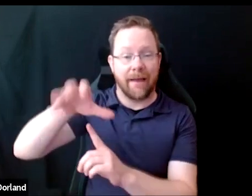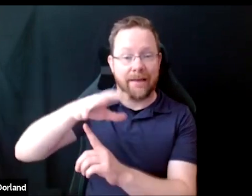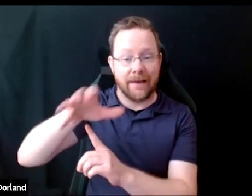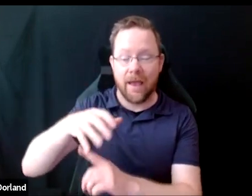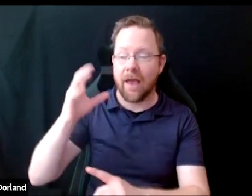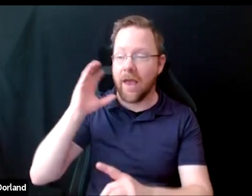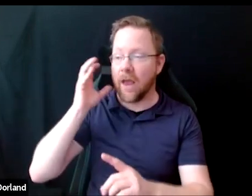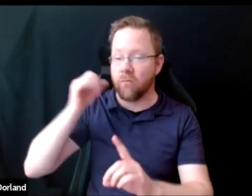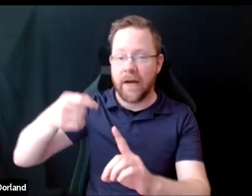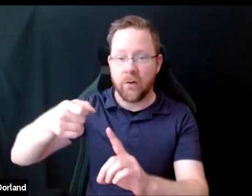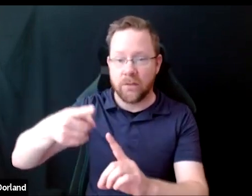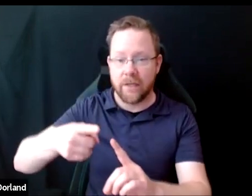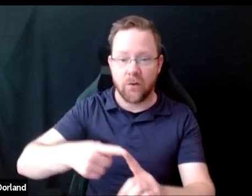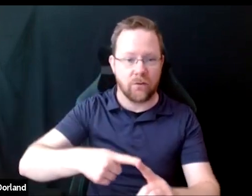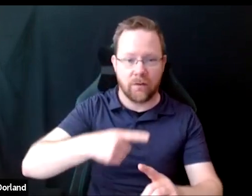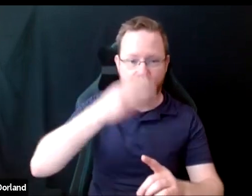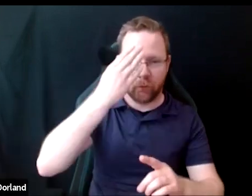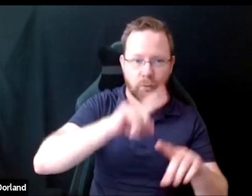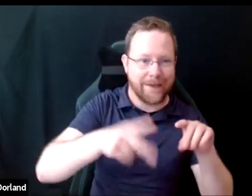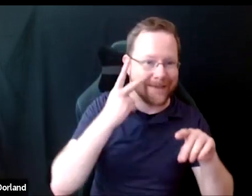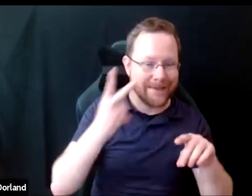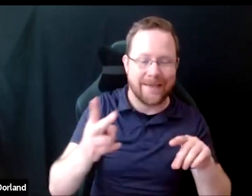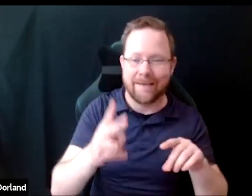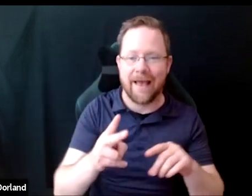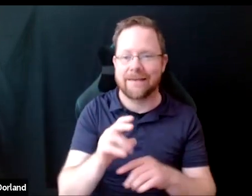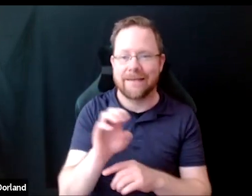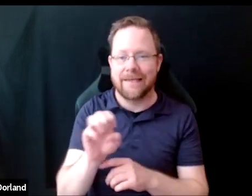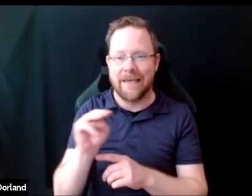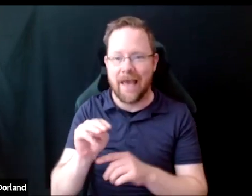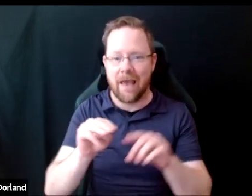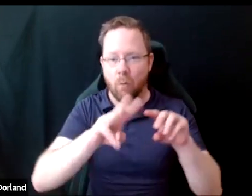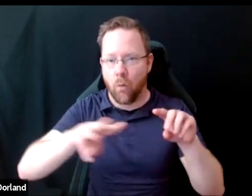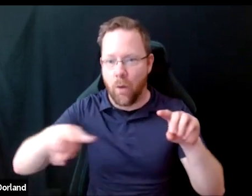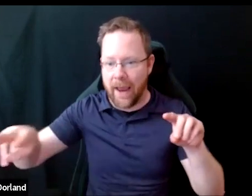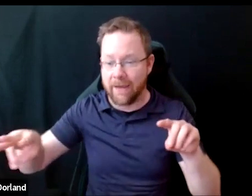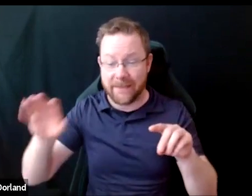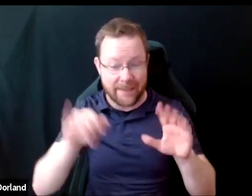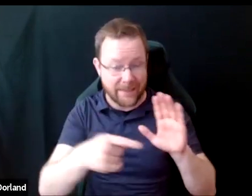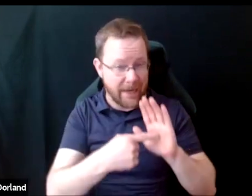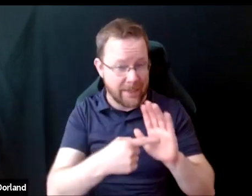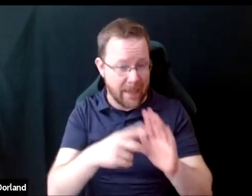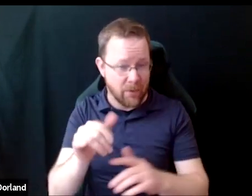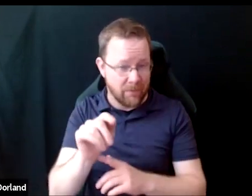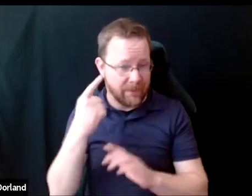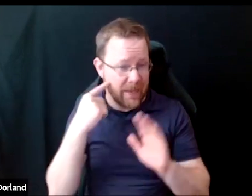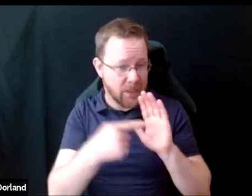of invisible and silent electromagnetic waves. Would that also be an example of data